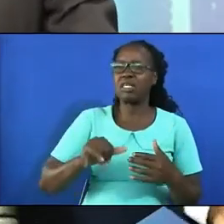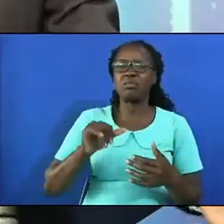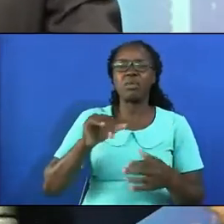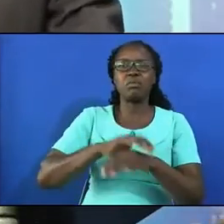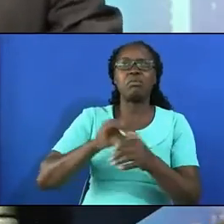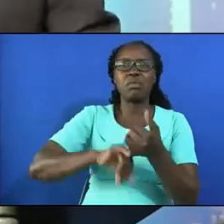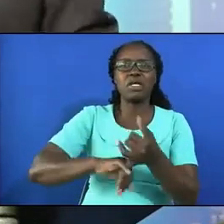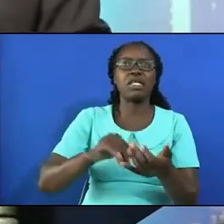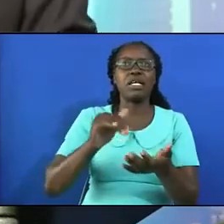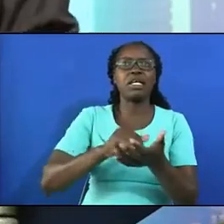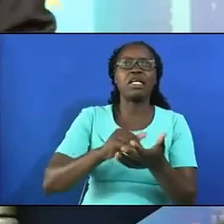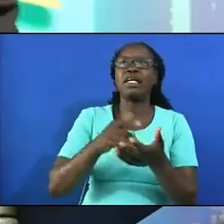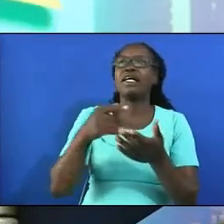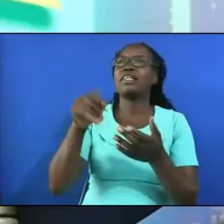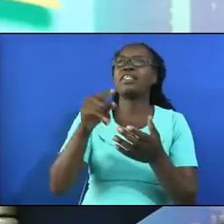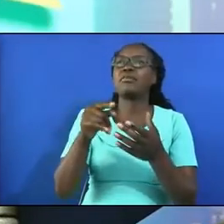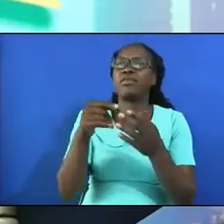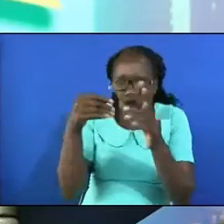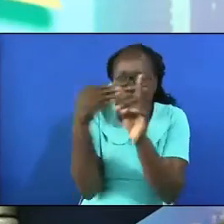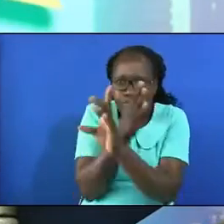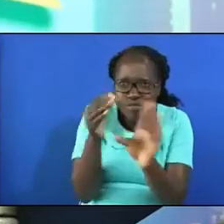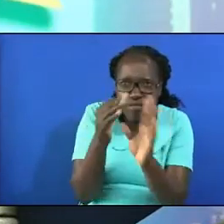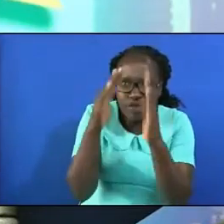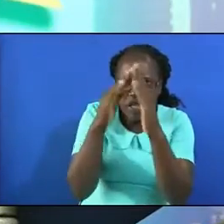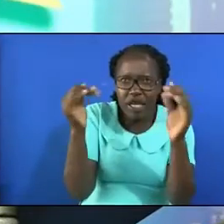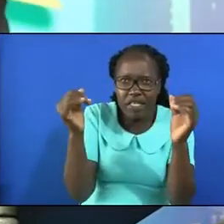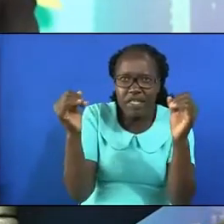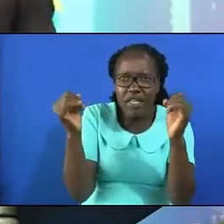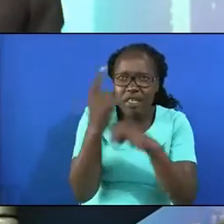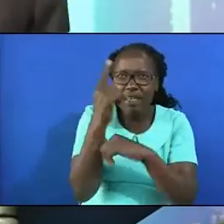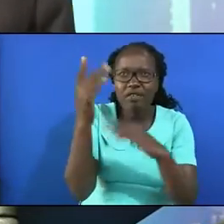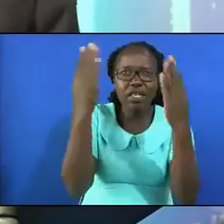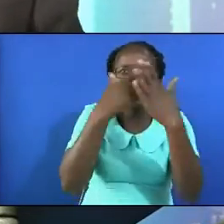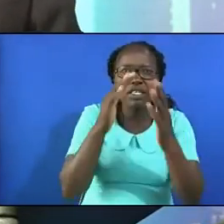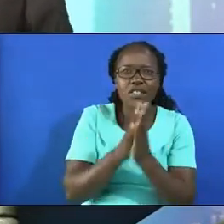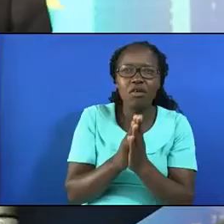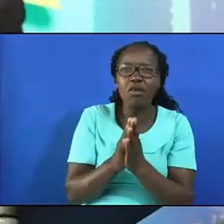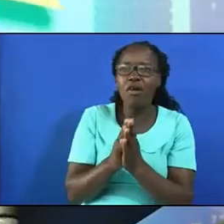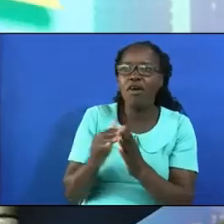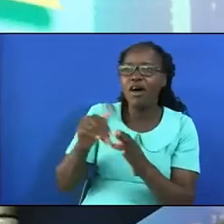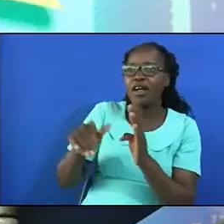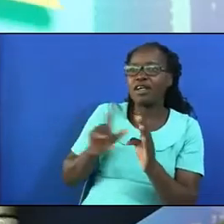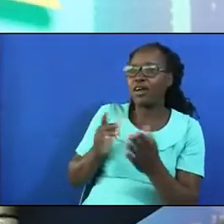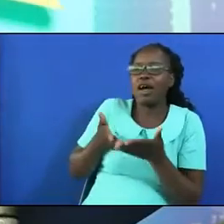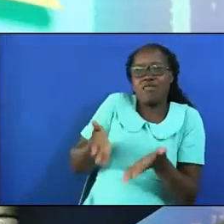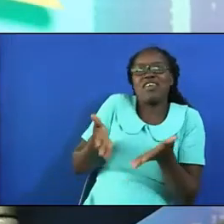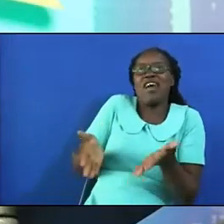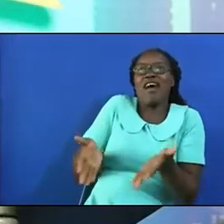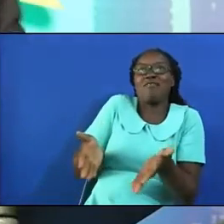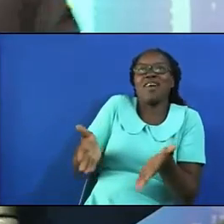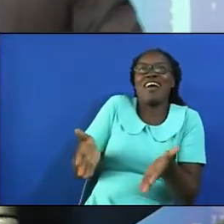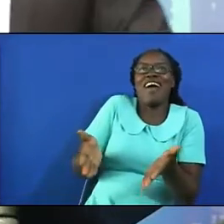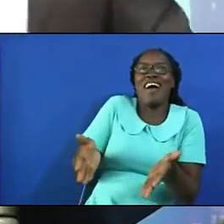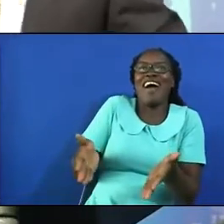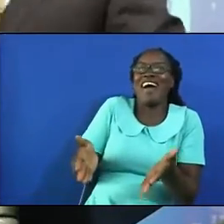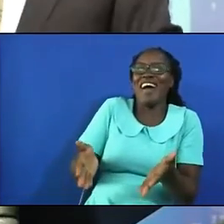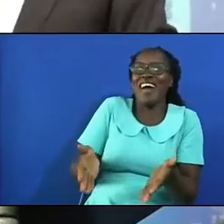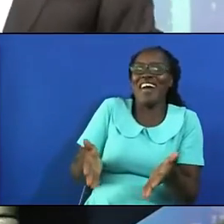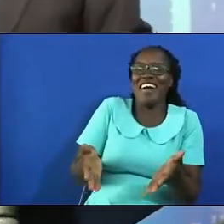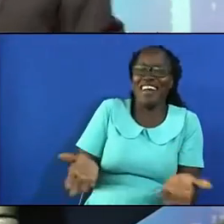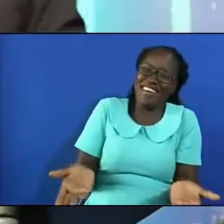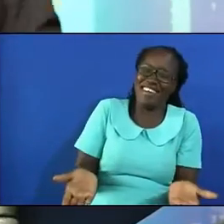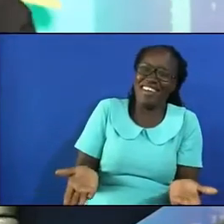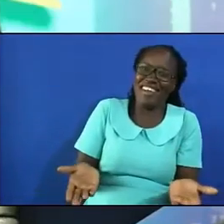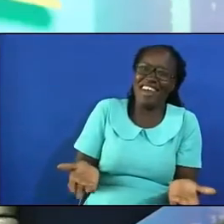remarried, and then they are sneaking into your house 11 at night. Oh, Shemeji, I'm here, Shemeji. Hey,